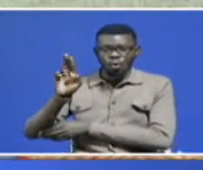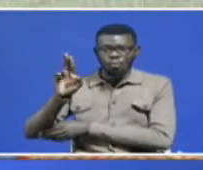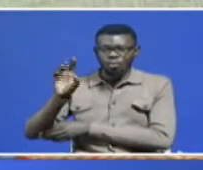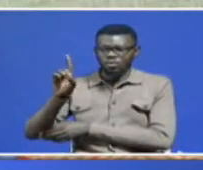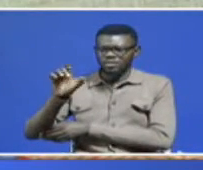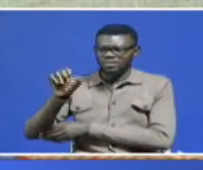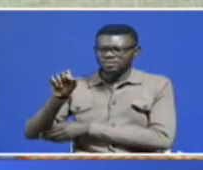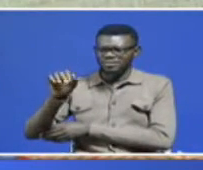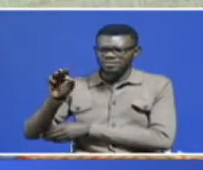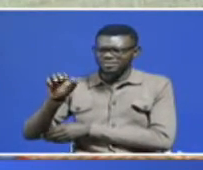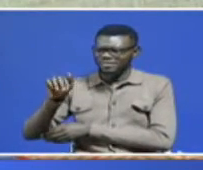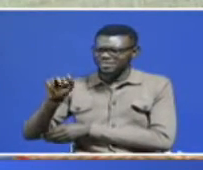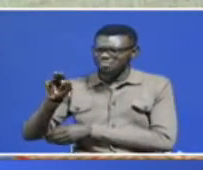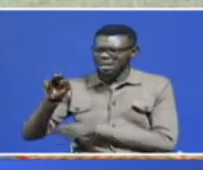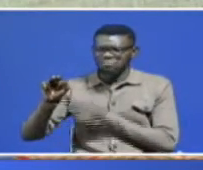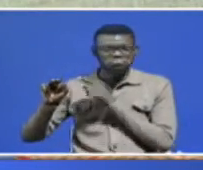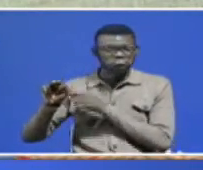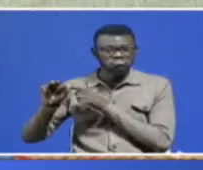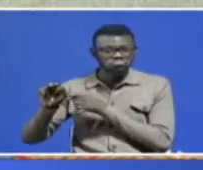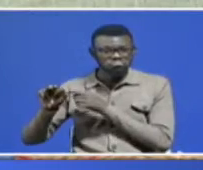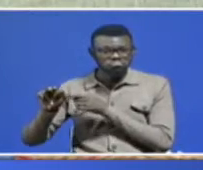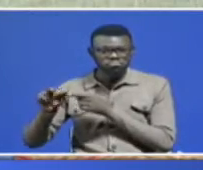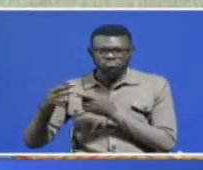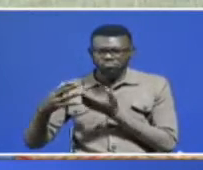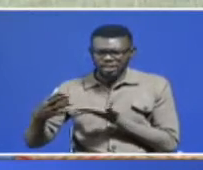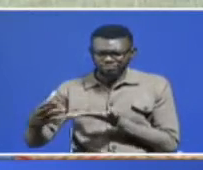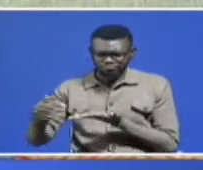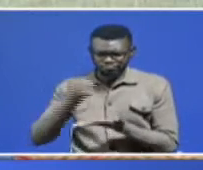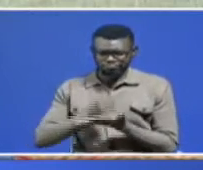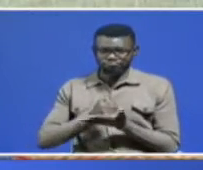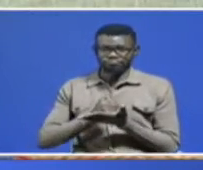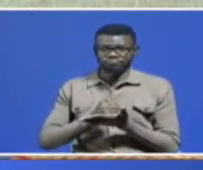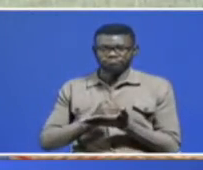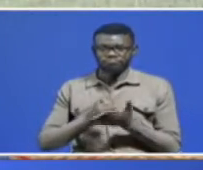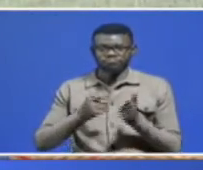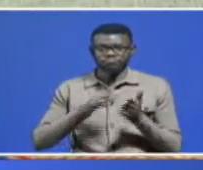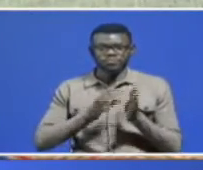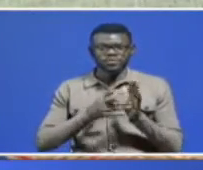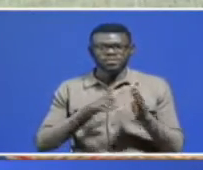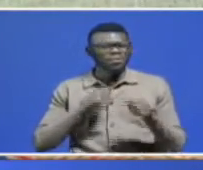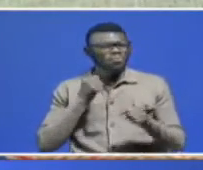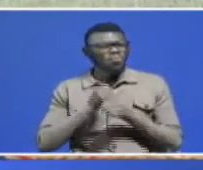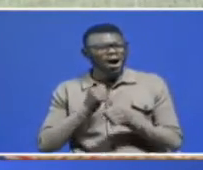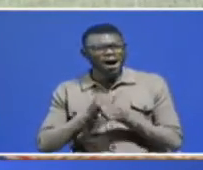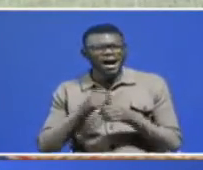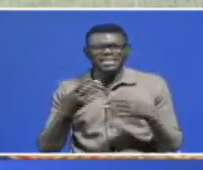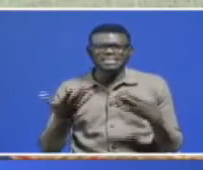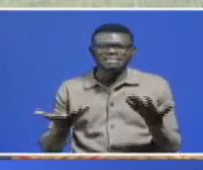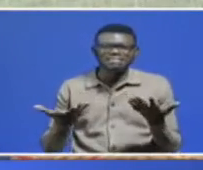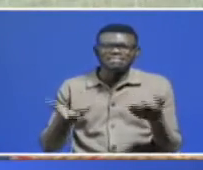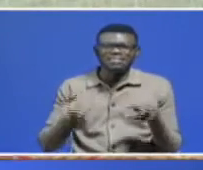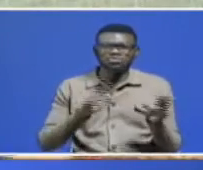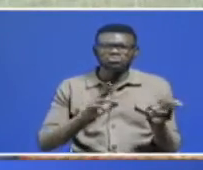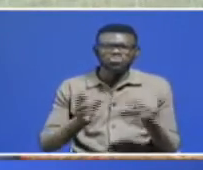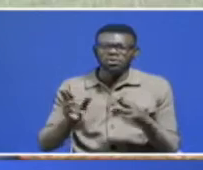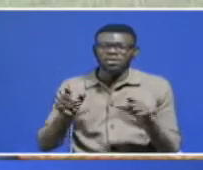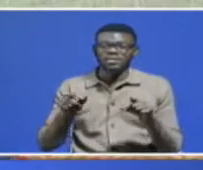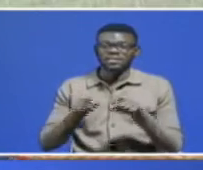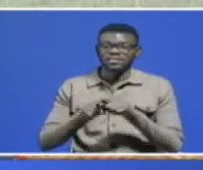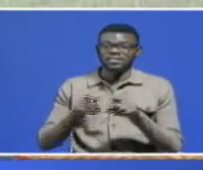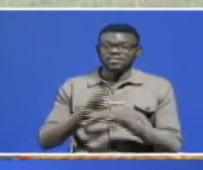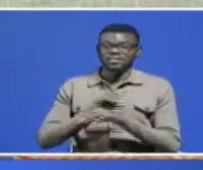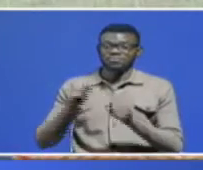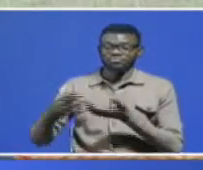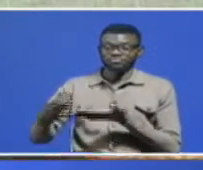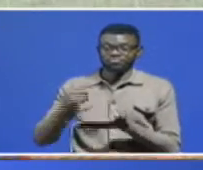the appointment of the ombudsman. But if you look at the appointment of the ombudsman, it's purely ceremonial, just like the president appoints the Chief